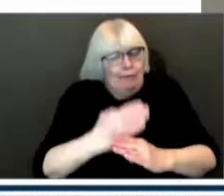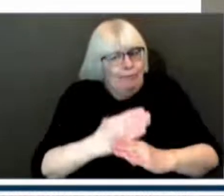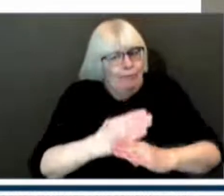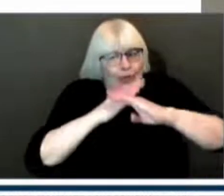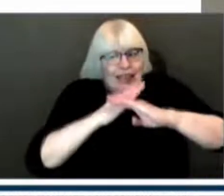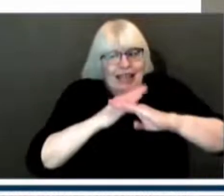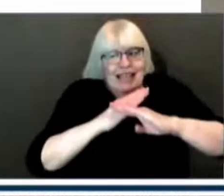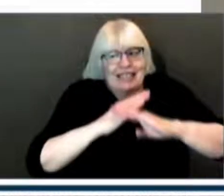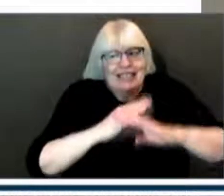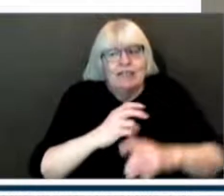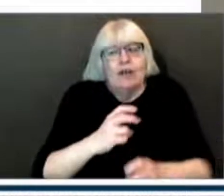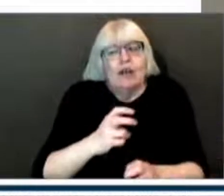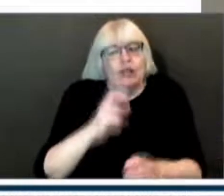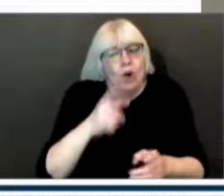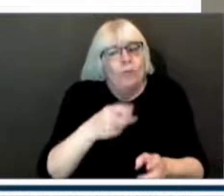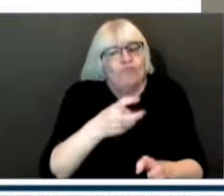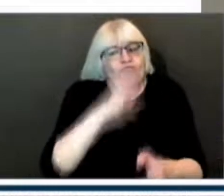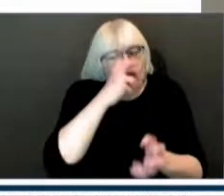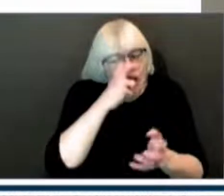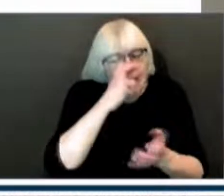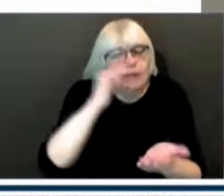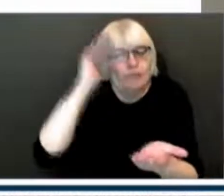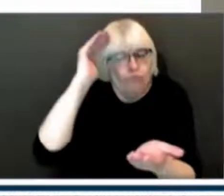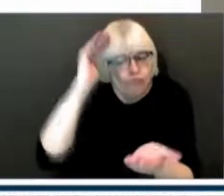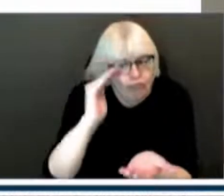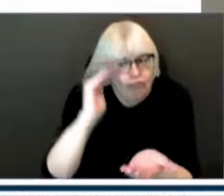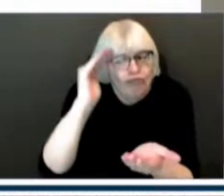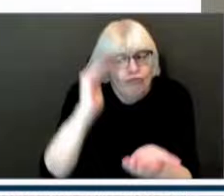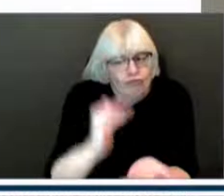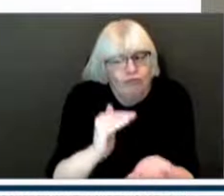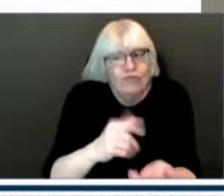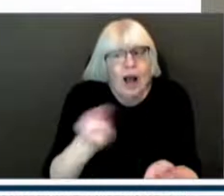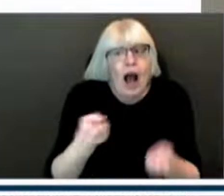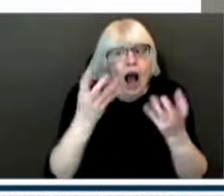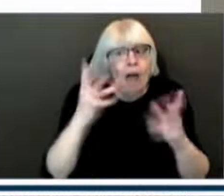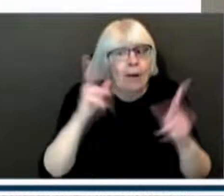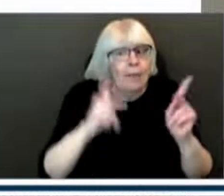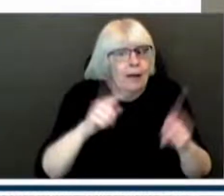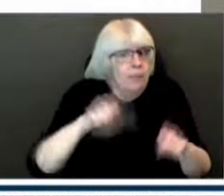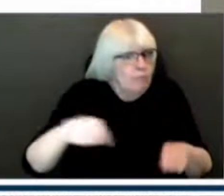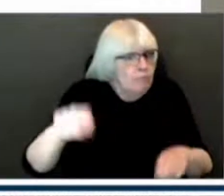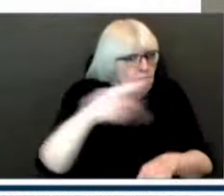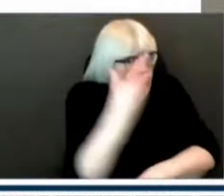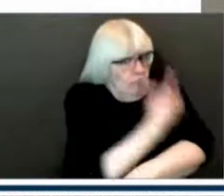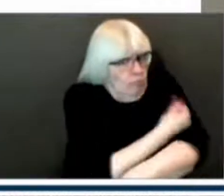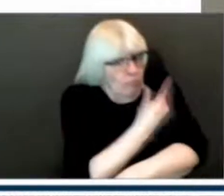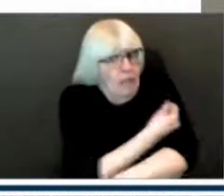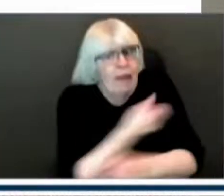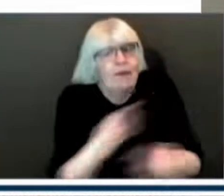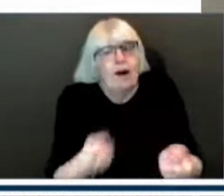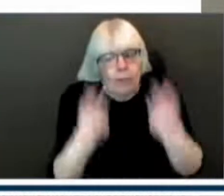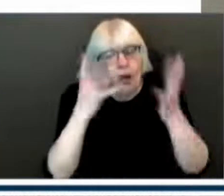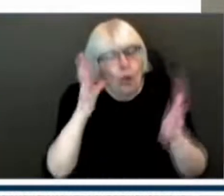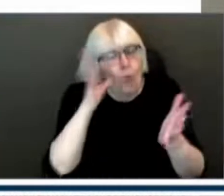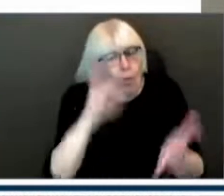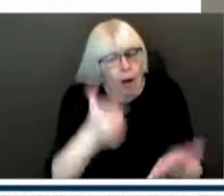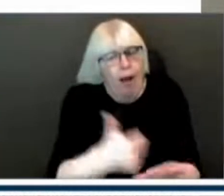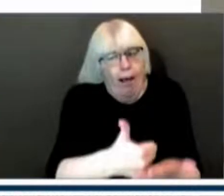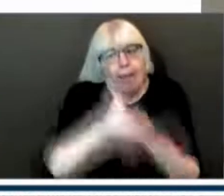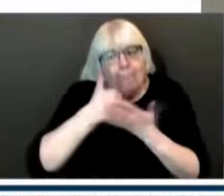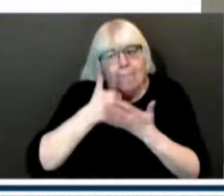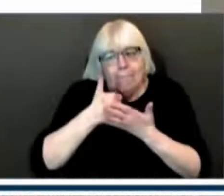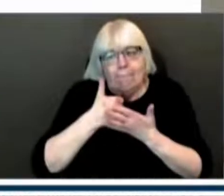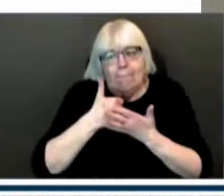of immunity to protect us as much as possible from severe illness. So it's time to start the shift towards living